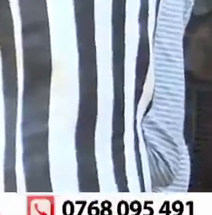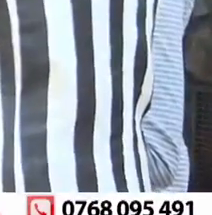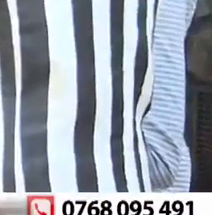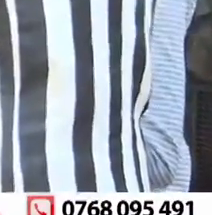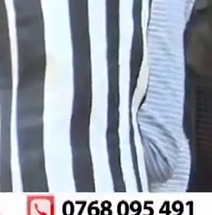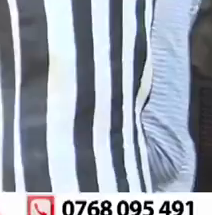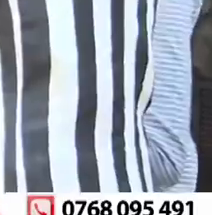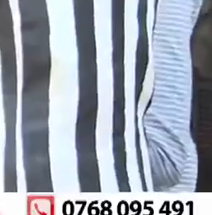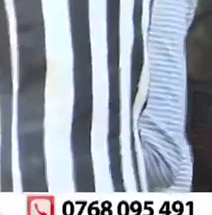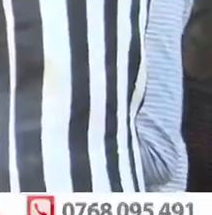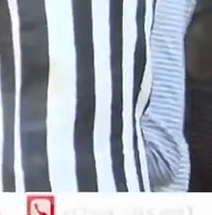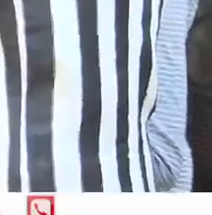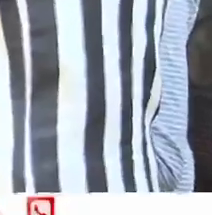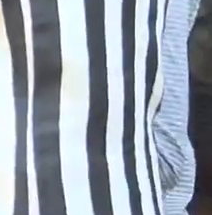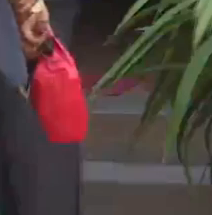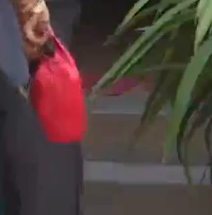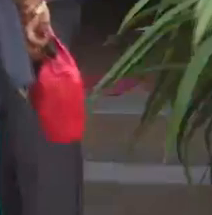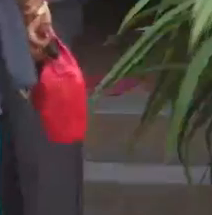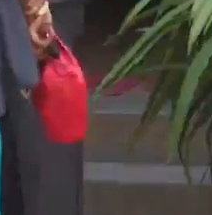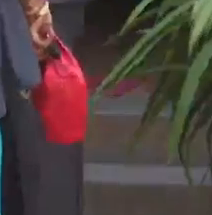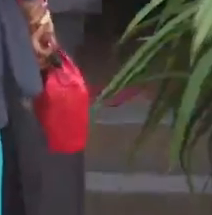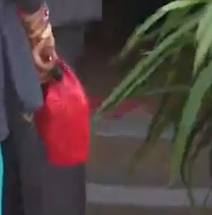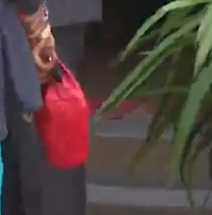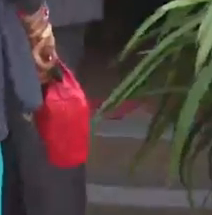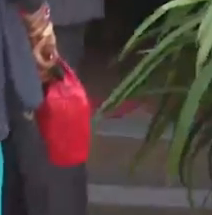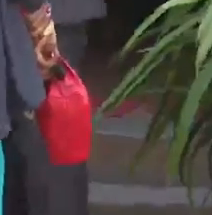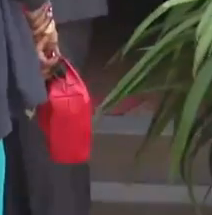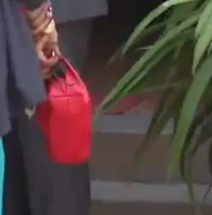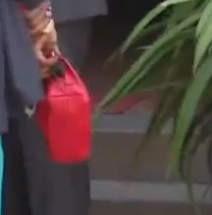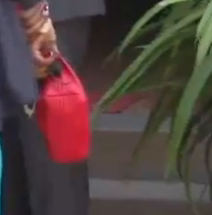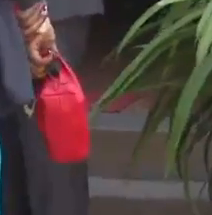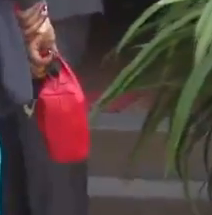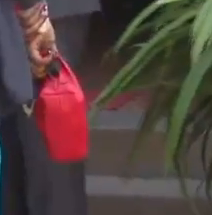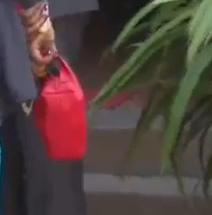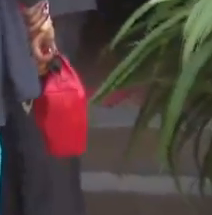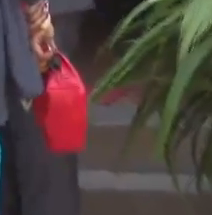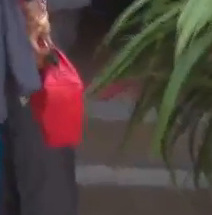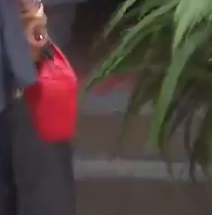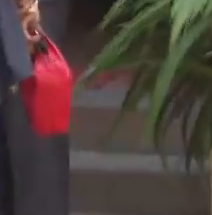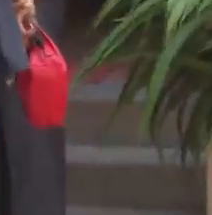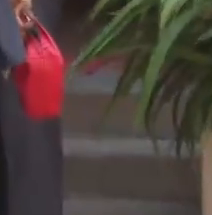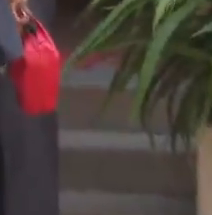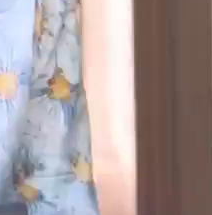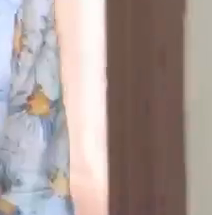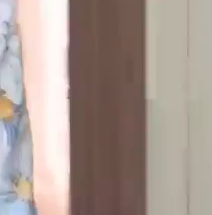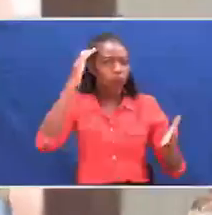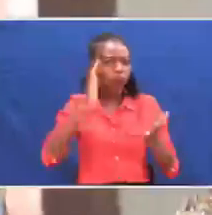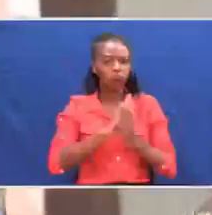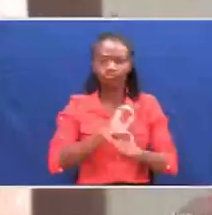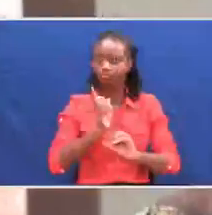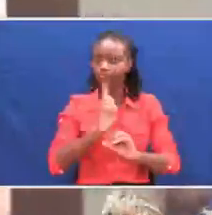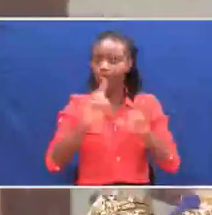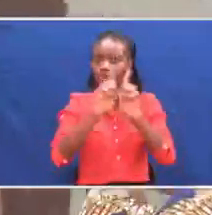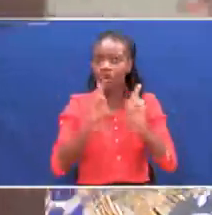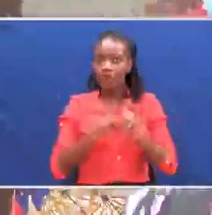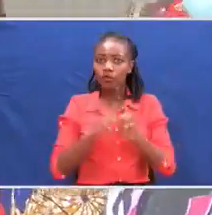and family of the late Machakos Senator Boniface Mutinda Kabaka in shock and disbelief. According to